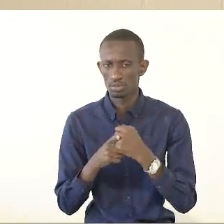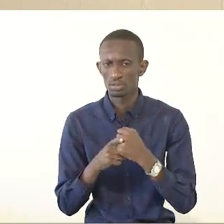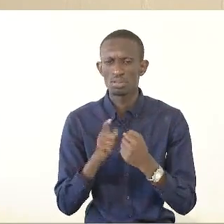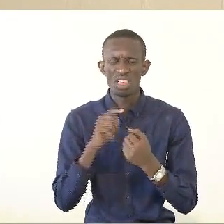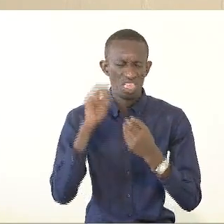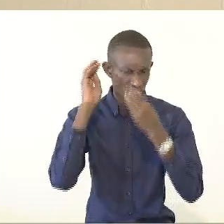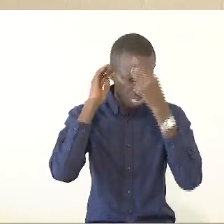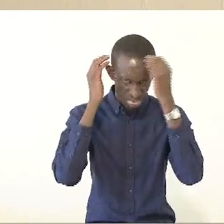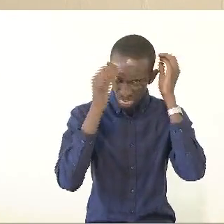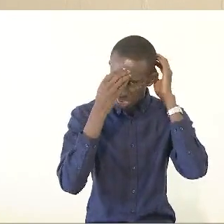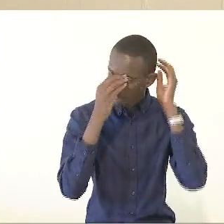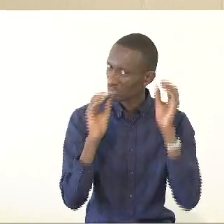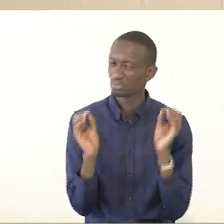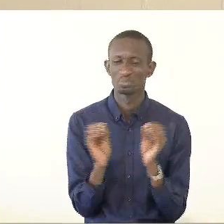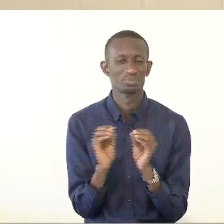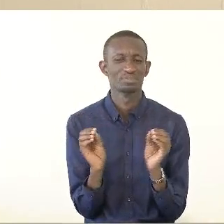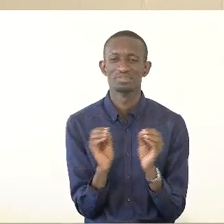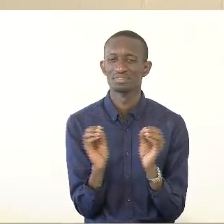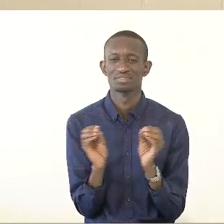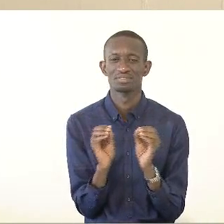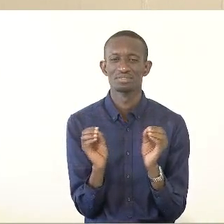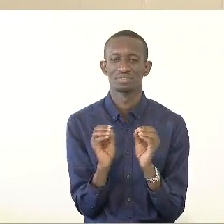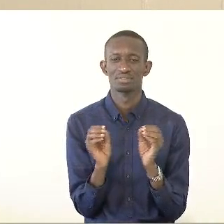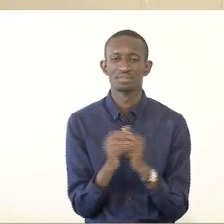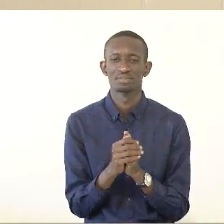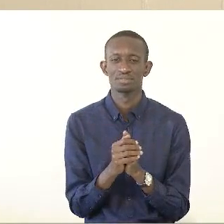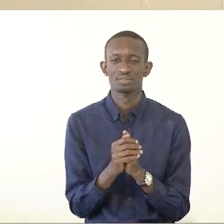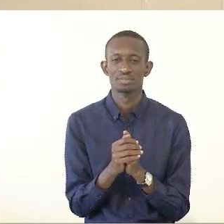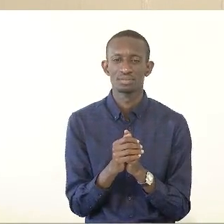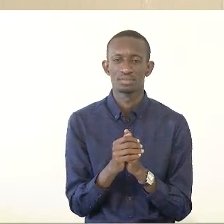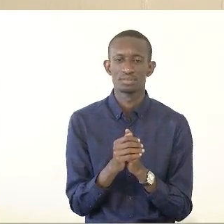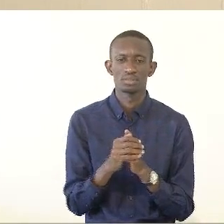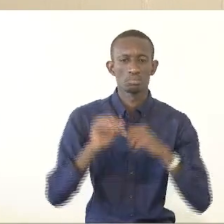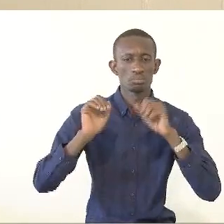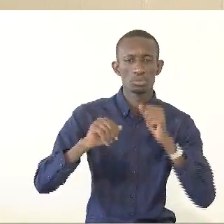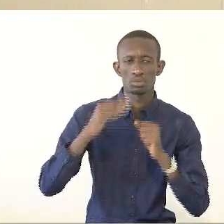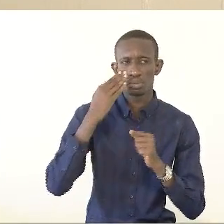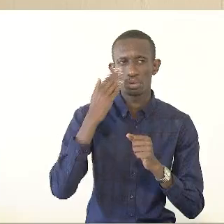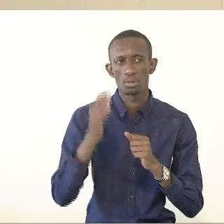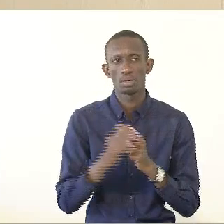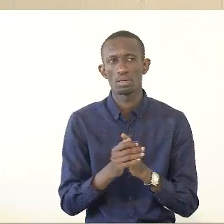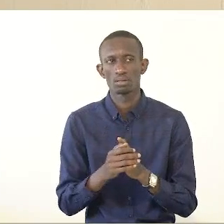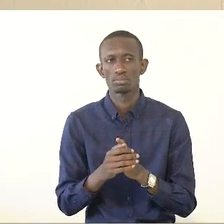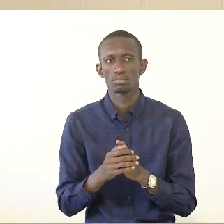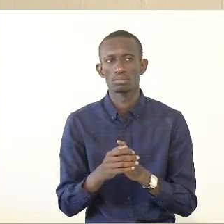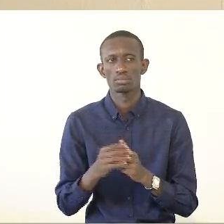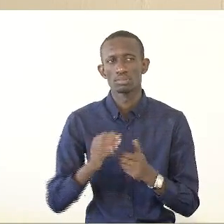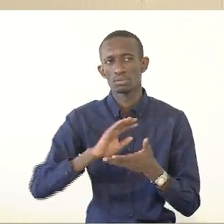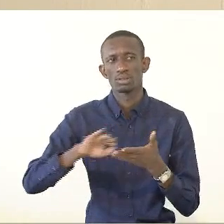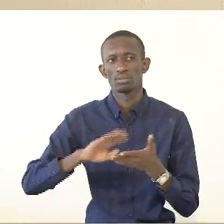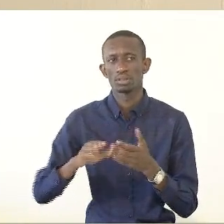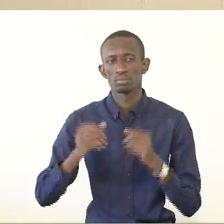confused. No need of putting this on a table. You can now have them out. It's just up to you to keep the